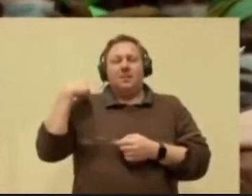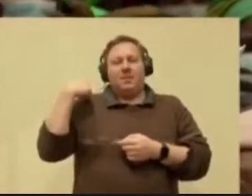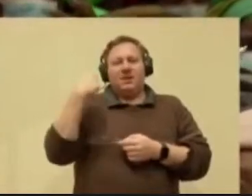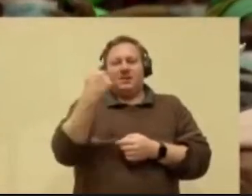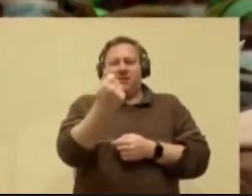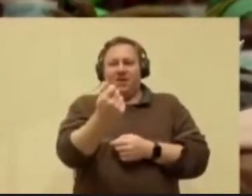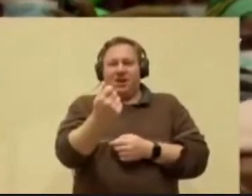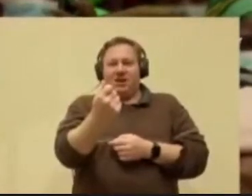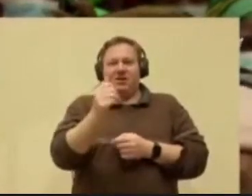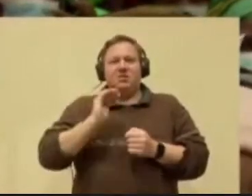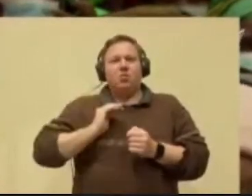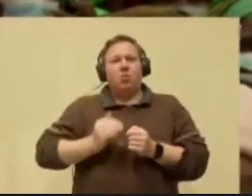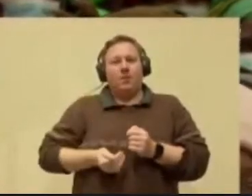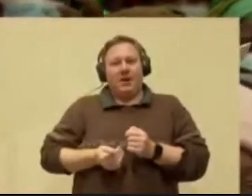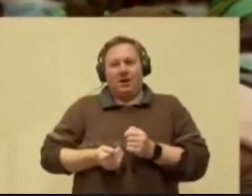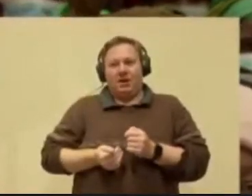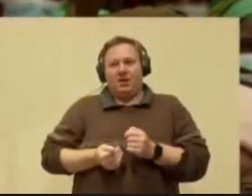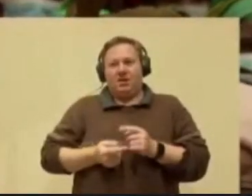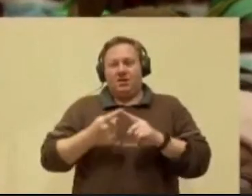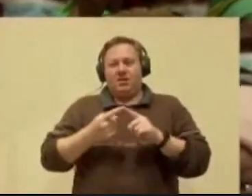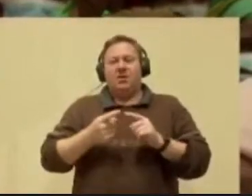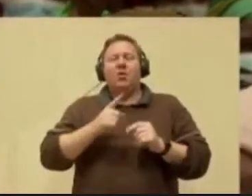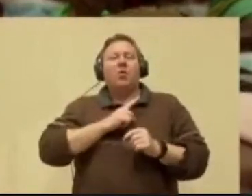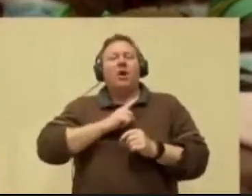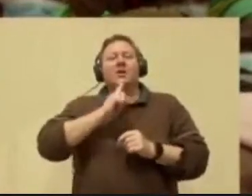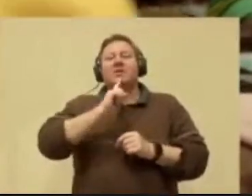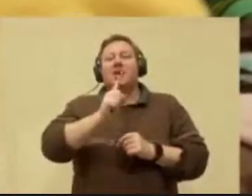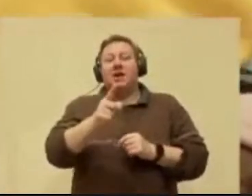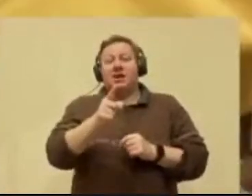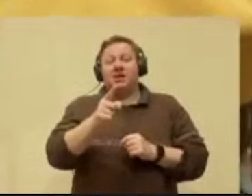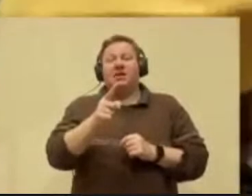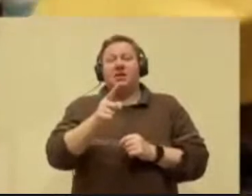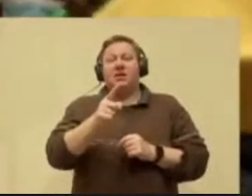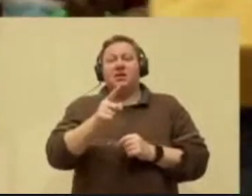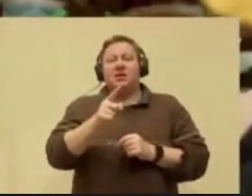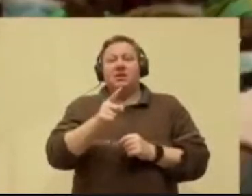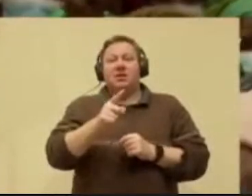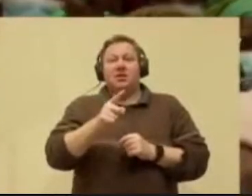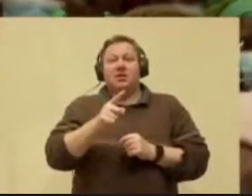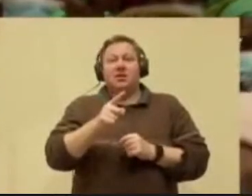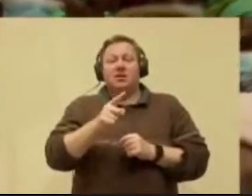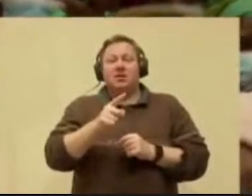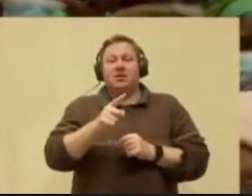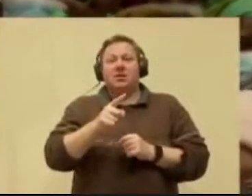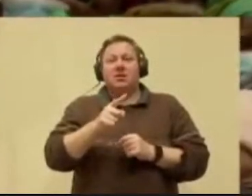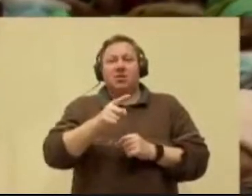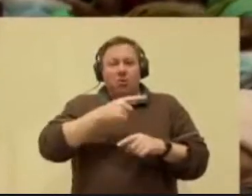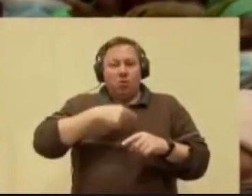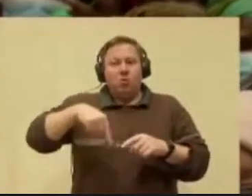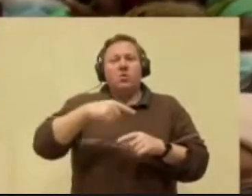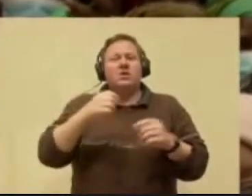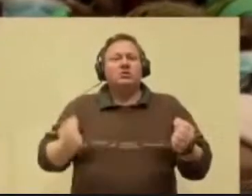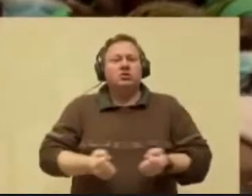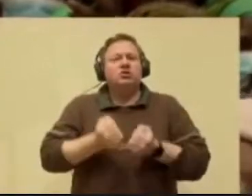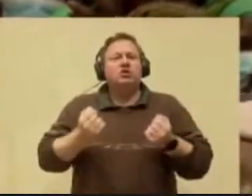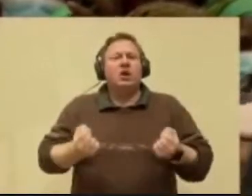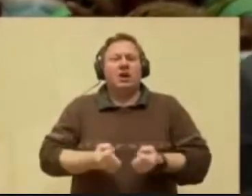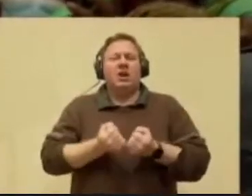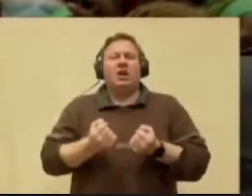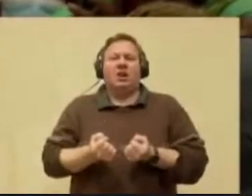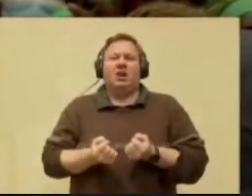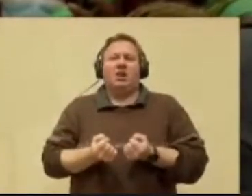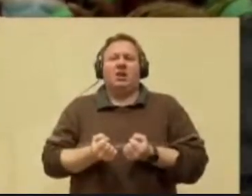finance being a woman and the reason why we are saying that she presents it is because we are struggling as